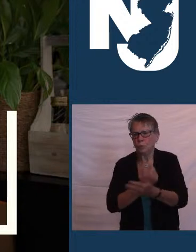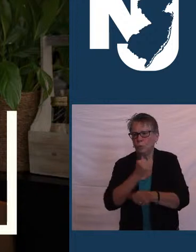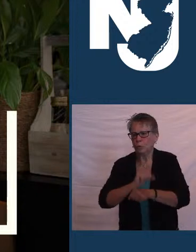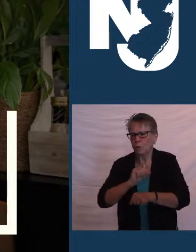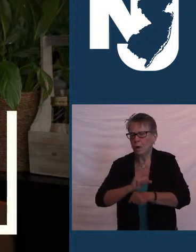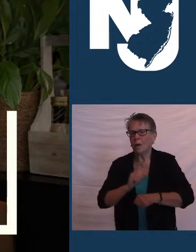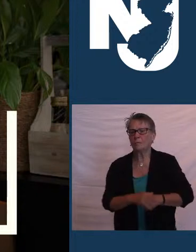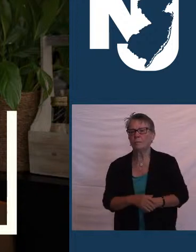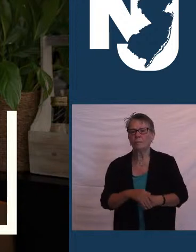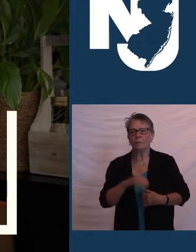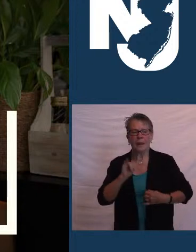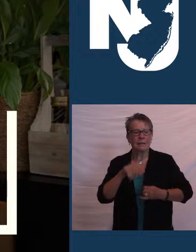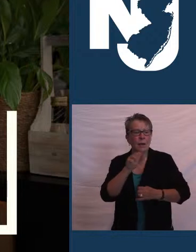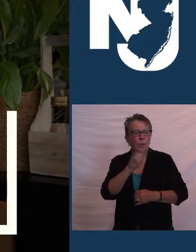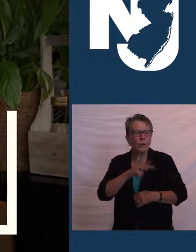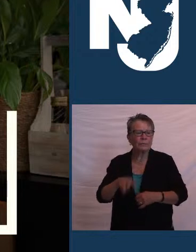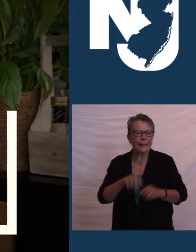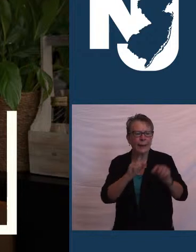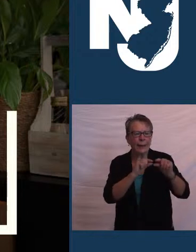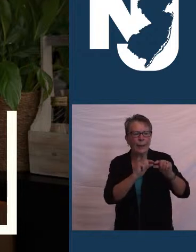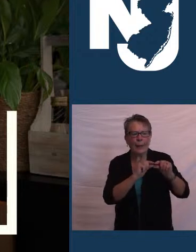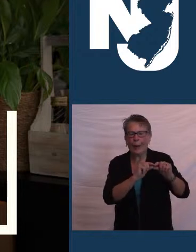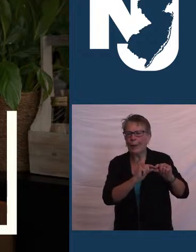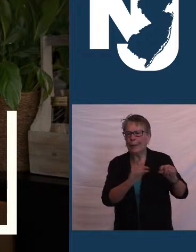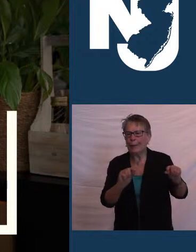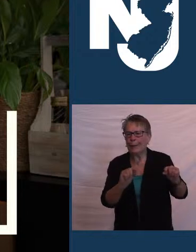repeat it. It's